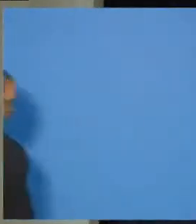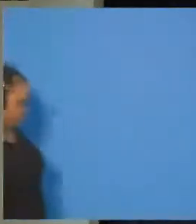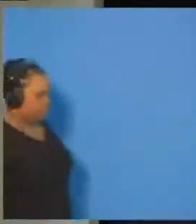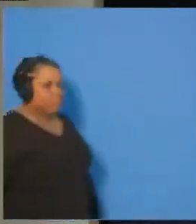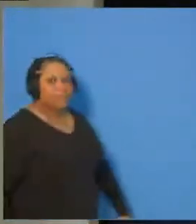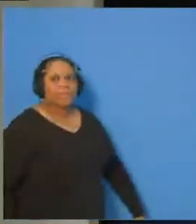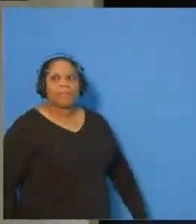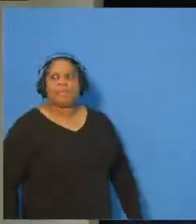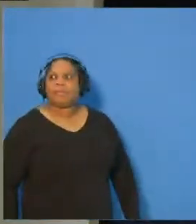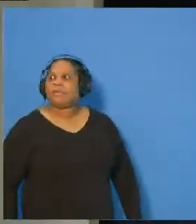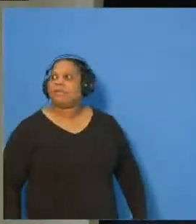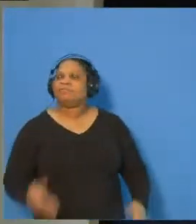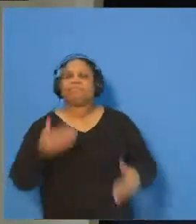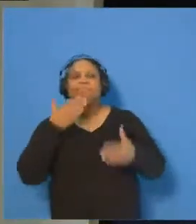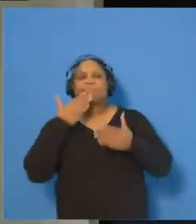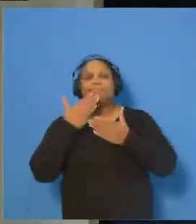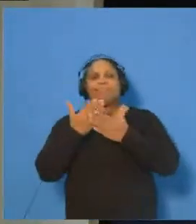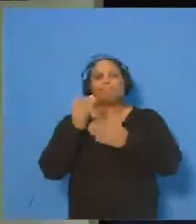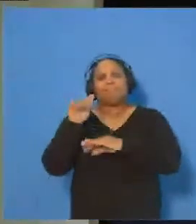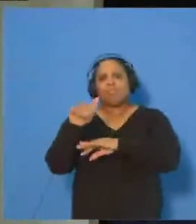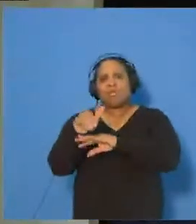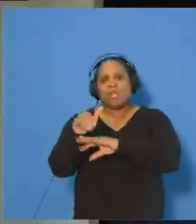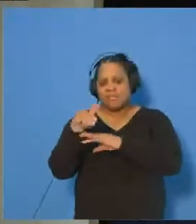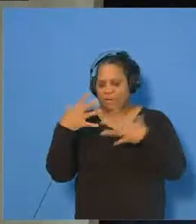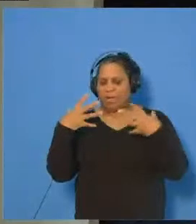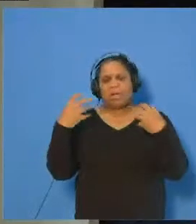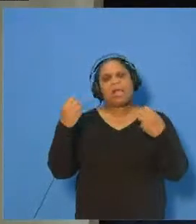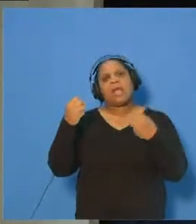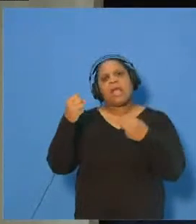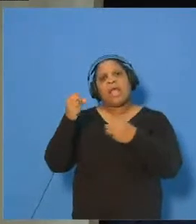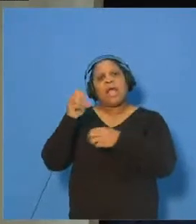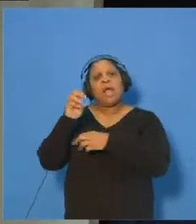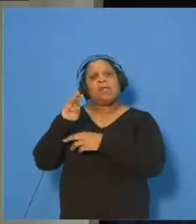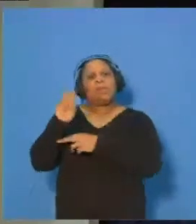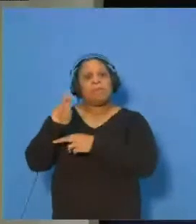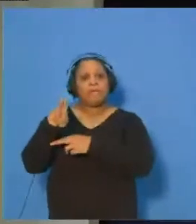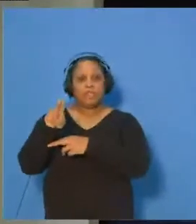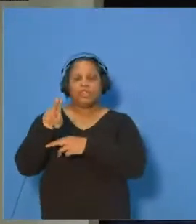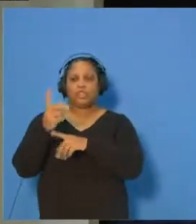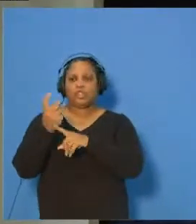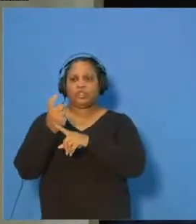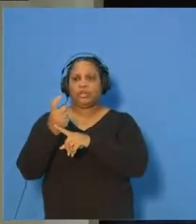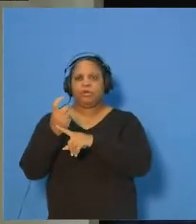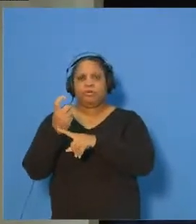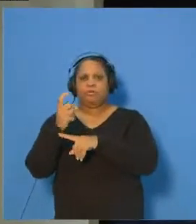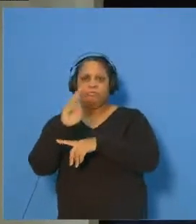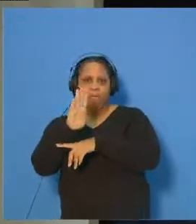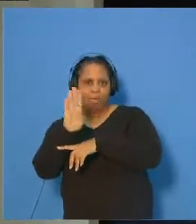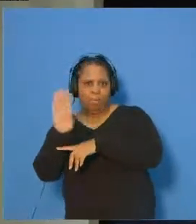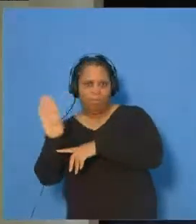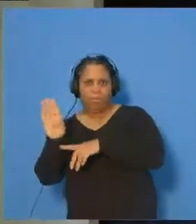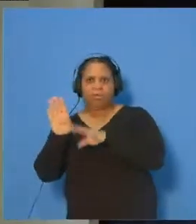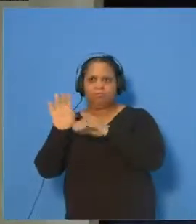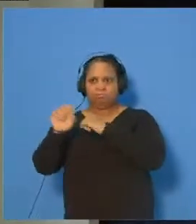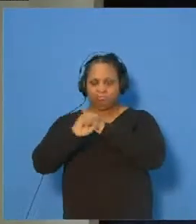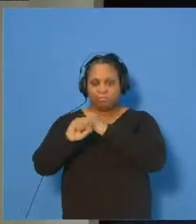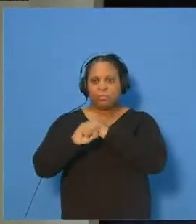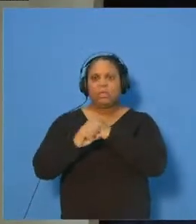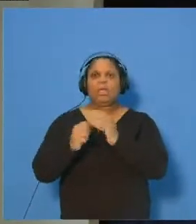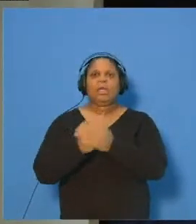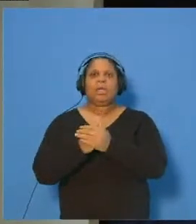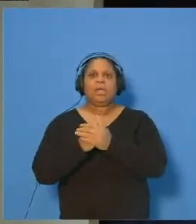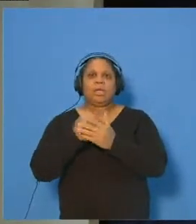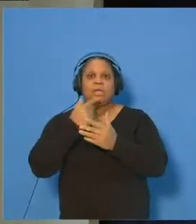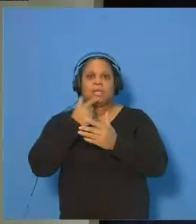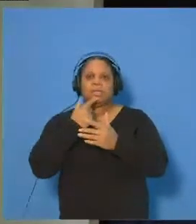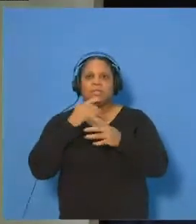Good evening. Health Minister, you mentioned that all the other rest homes are going to be done a